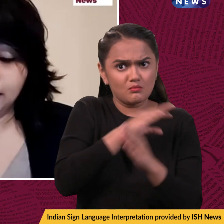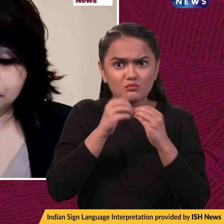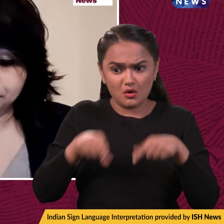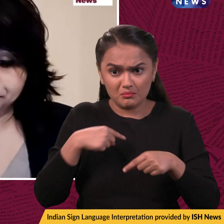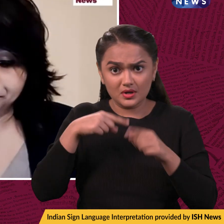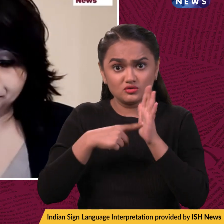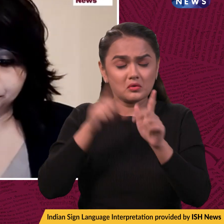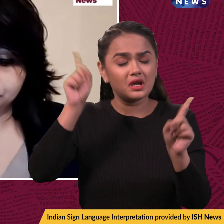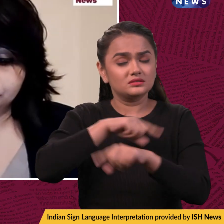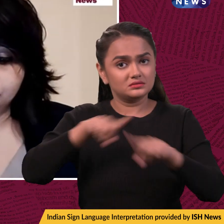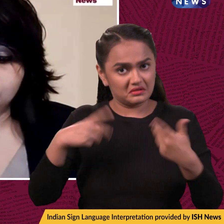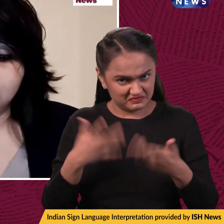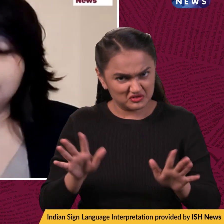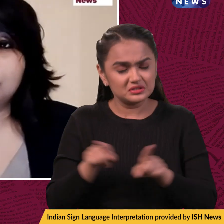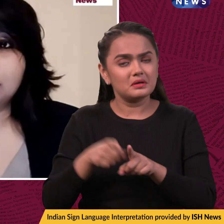in Mumbai.